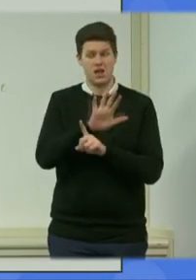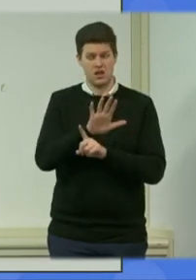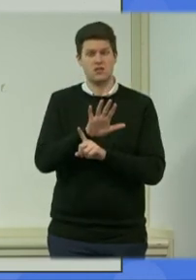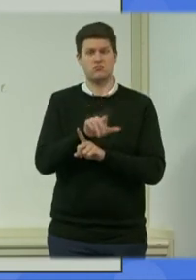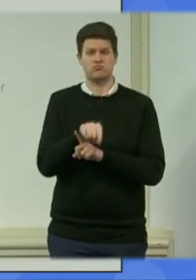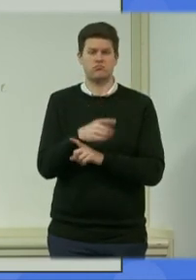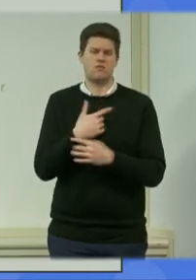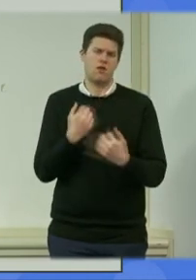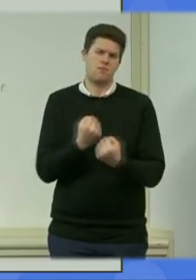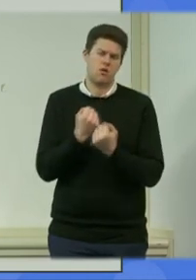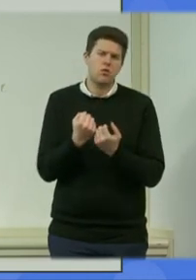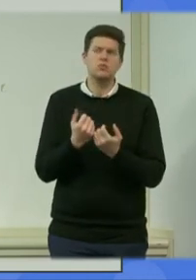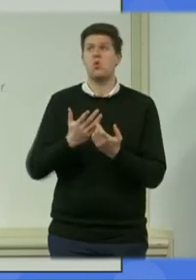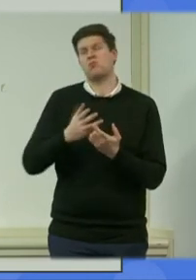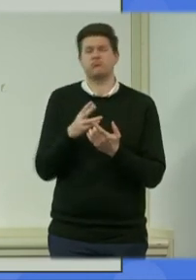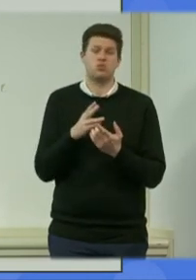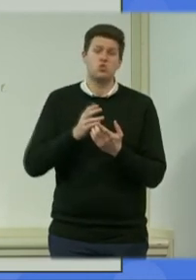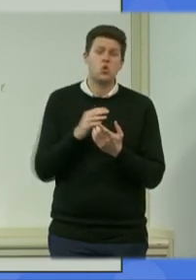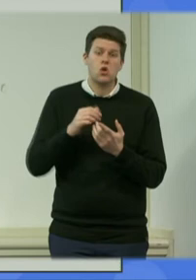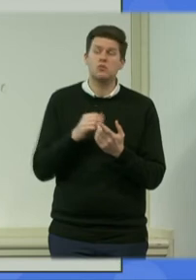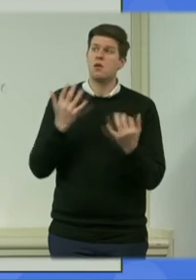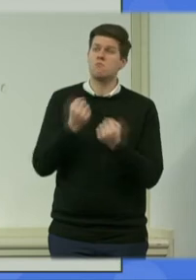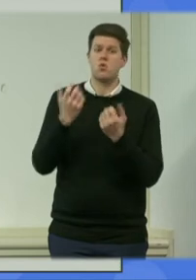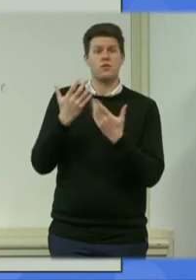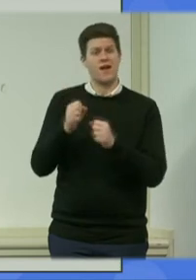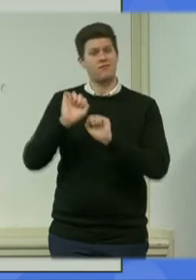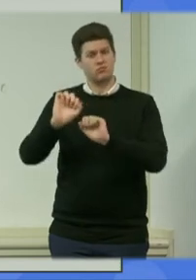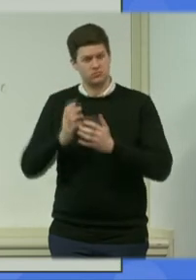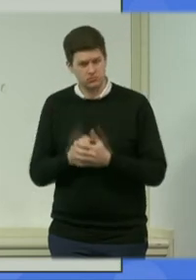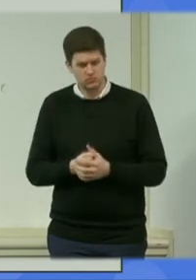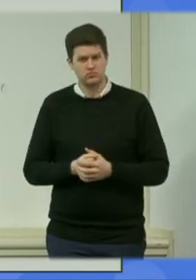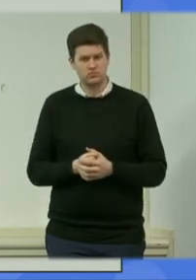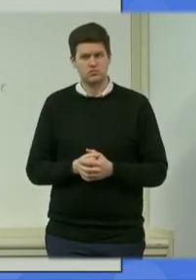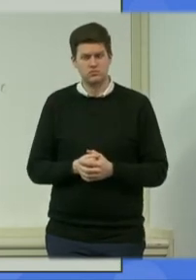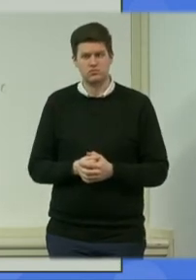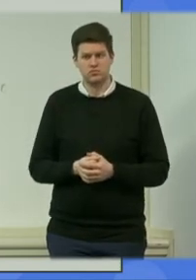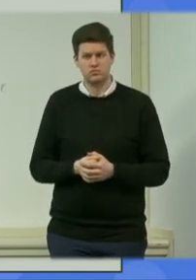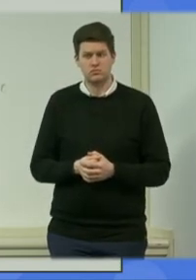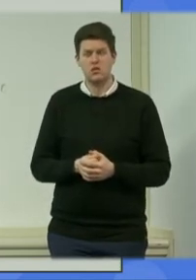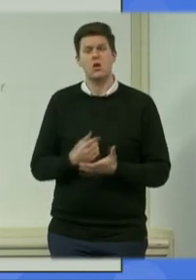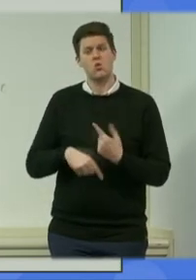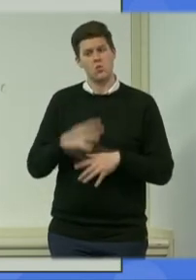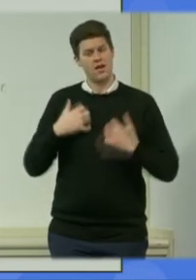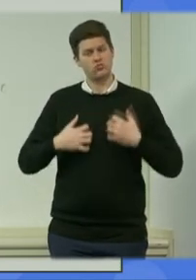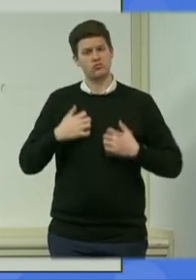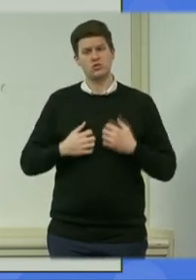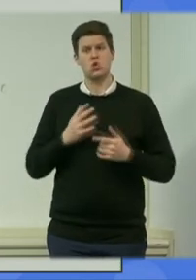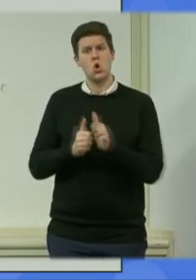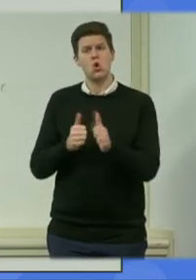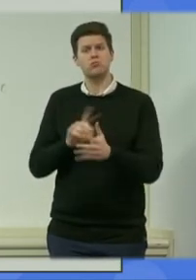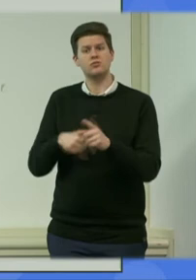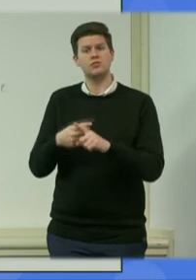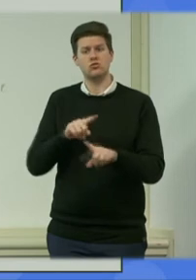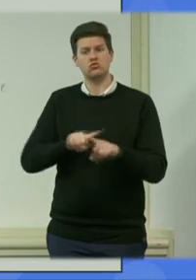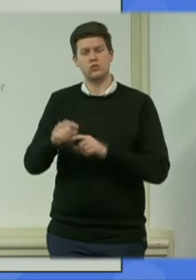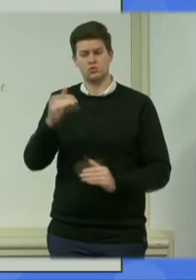powers it could have. For us, we're really interested in the idea of increasing corporation tax up to the